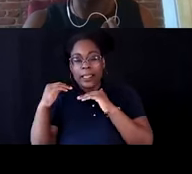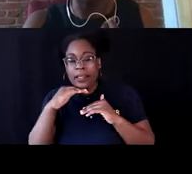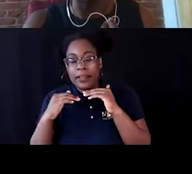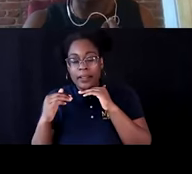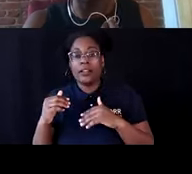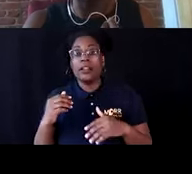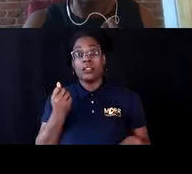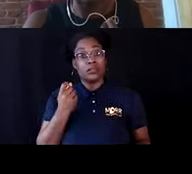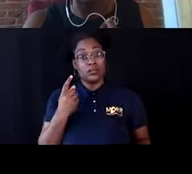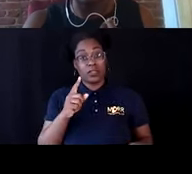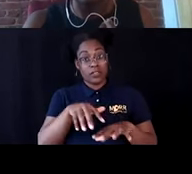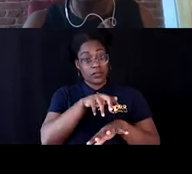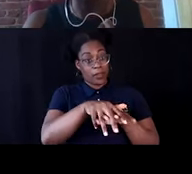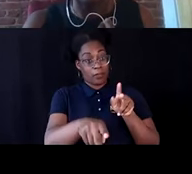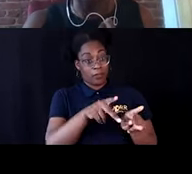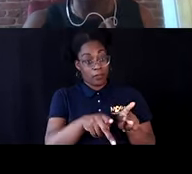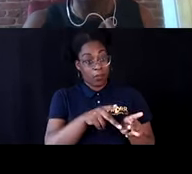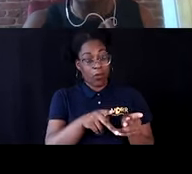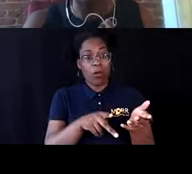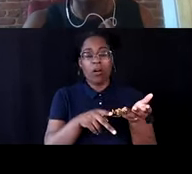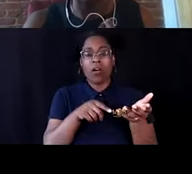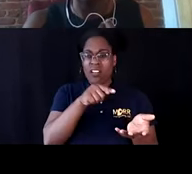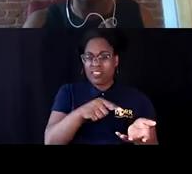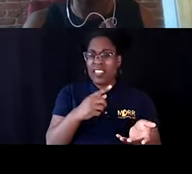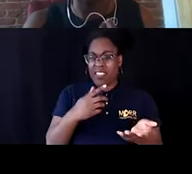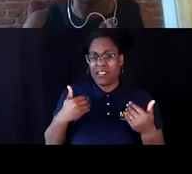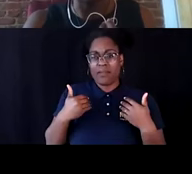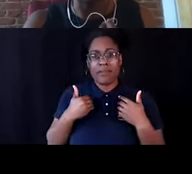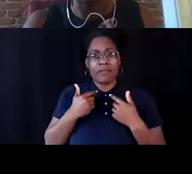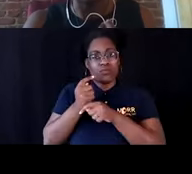the use of another's land is not necessarily